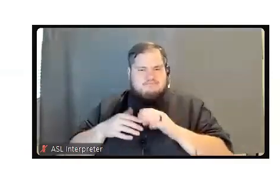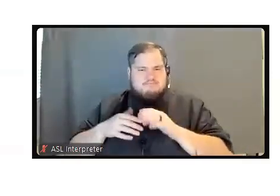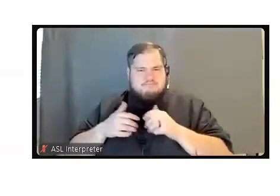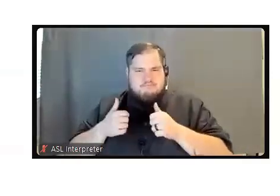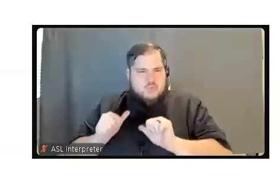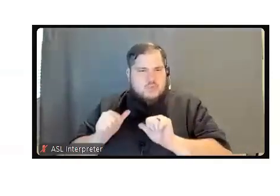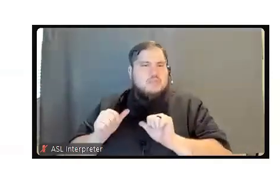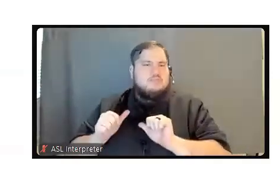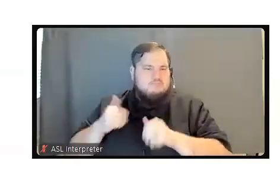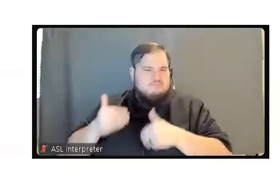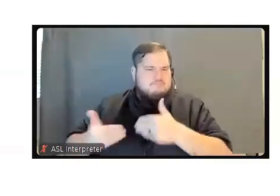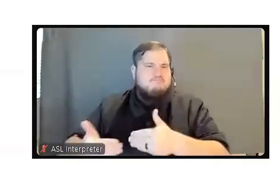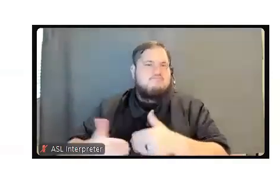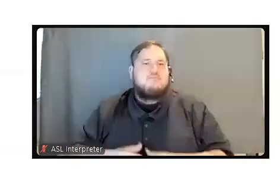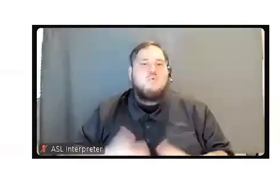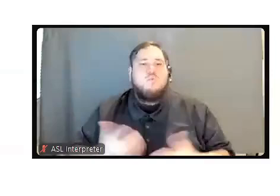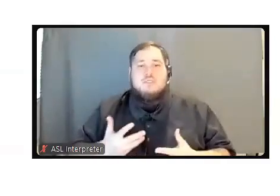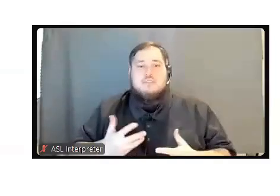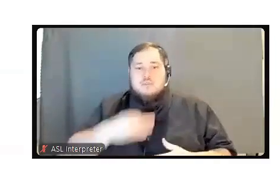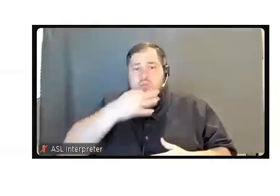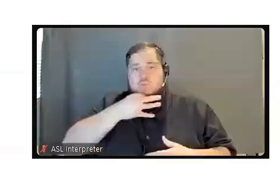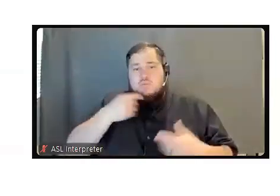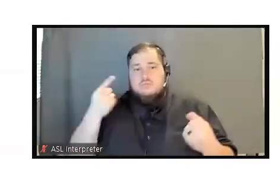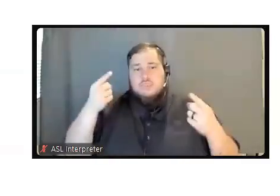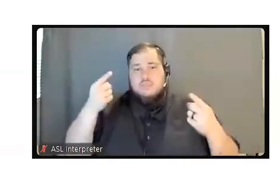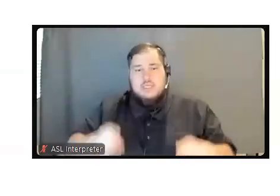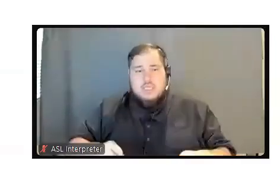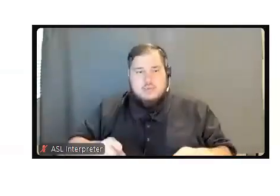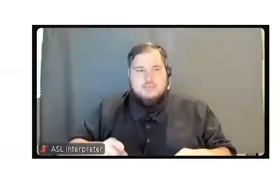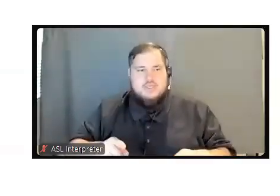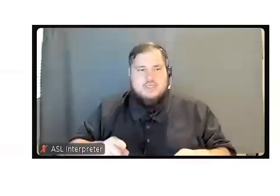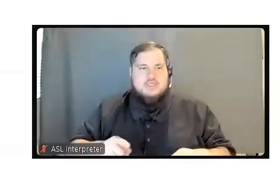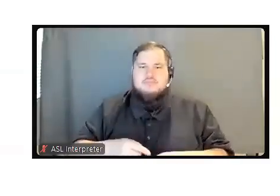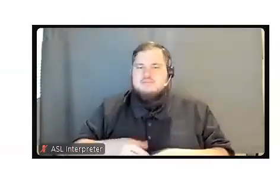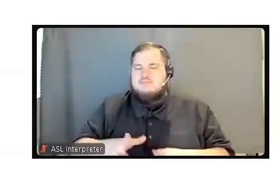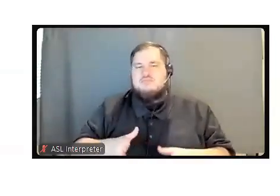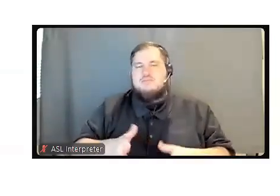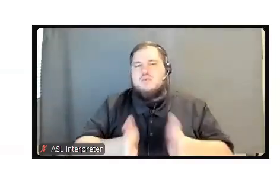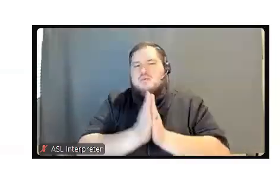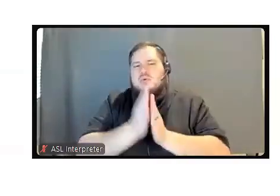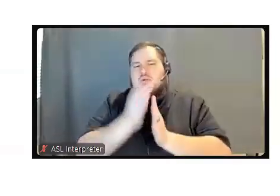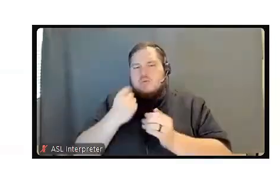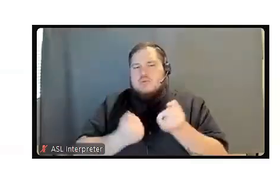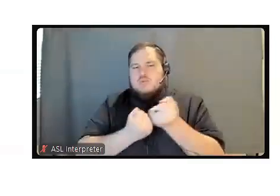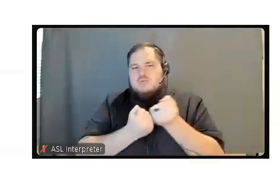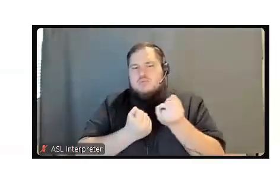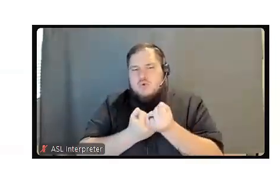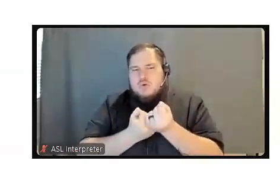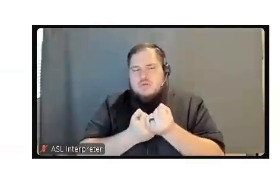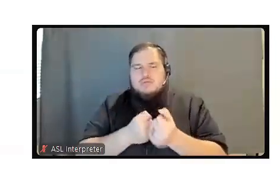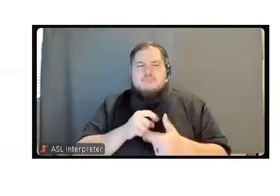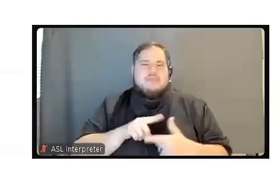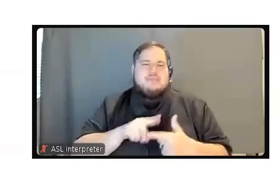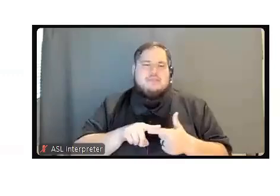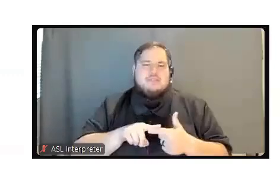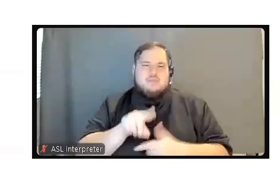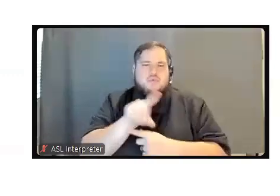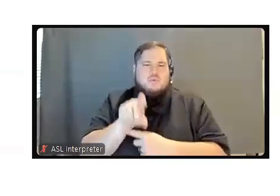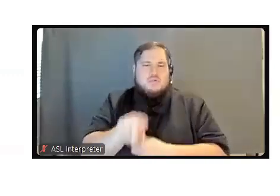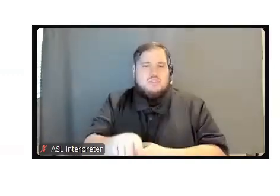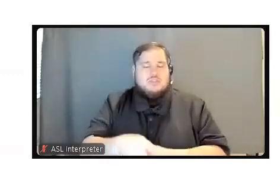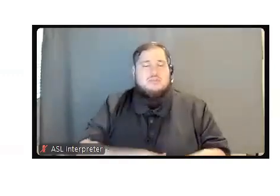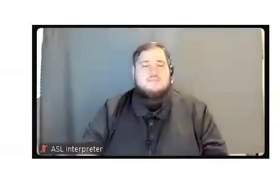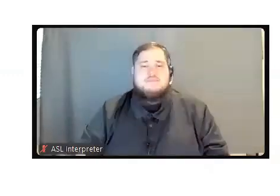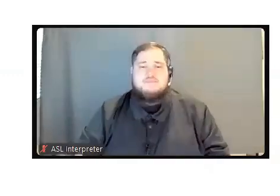actively upcoming, and then make a small request for support, and then jump into questions. All right, let's